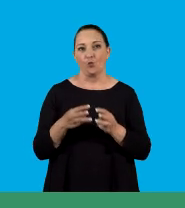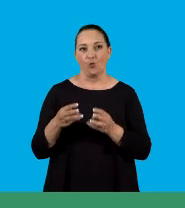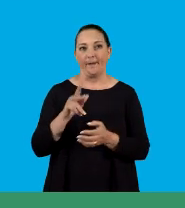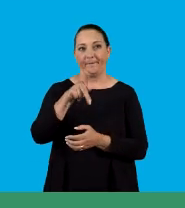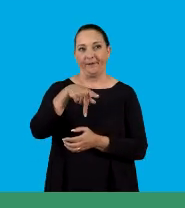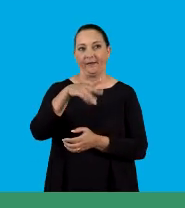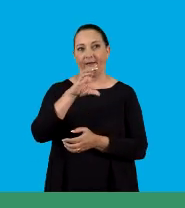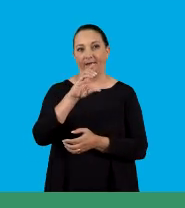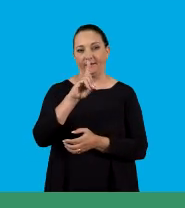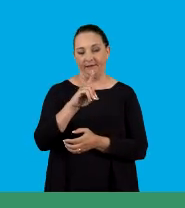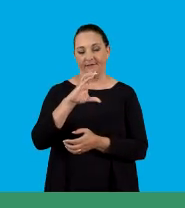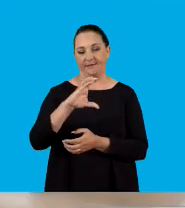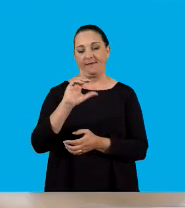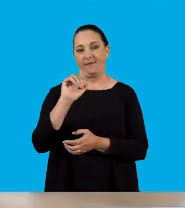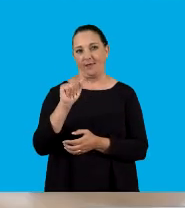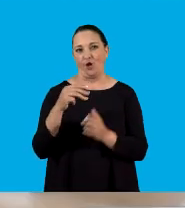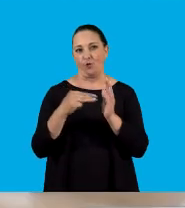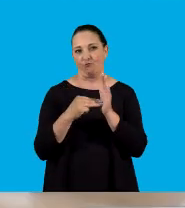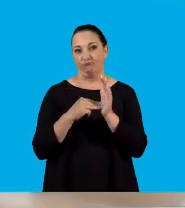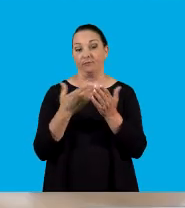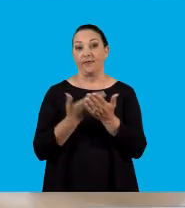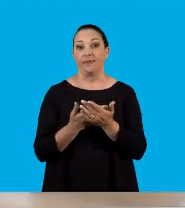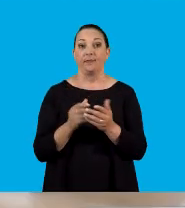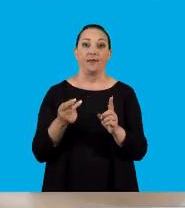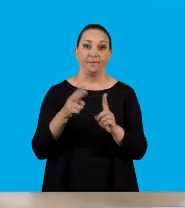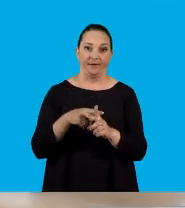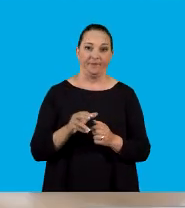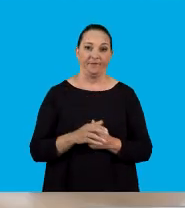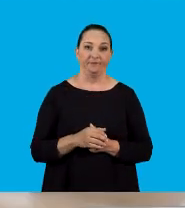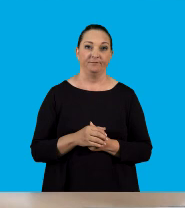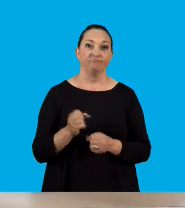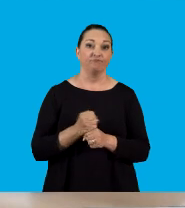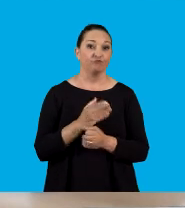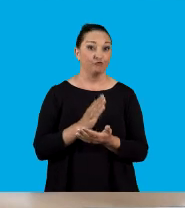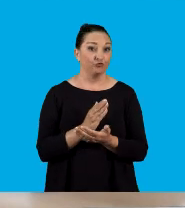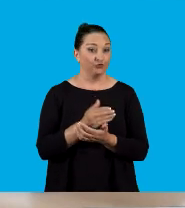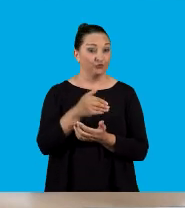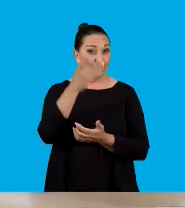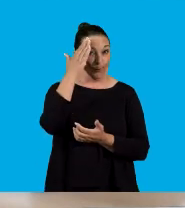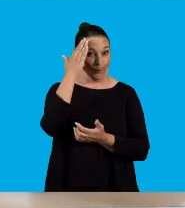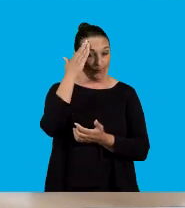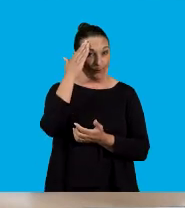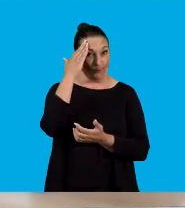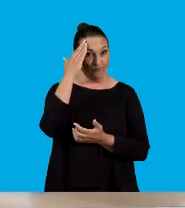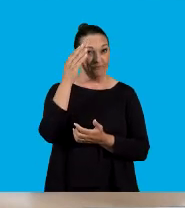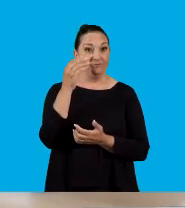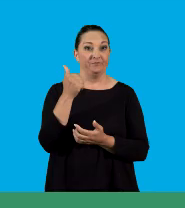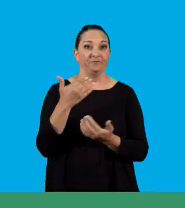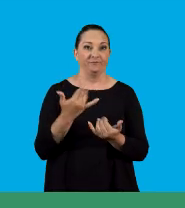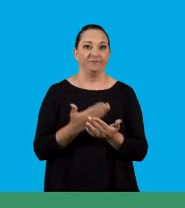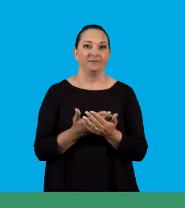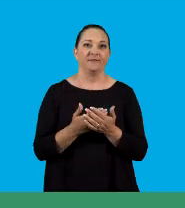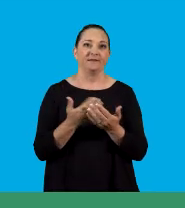the PDCA model can be applied. So make sure that you know, and make sure that